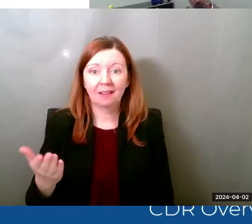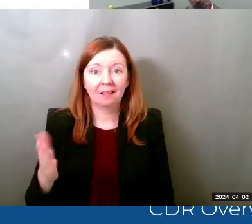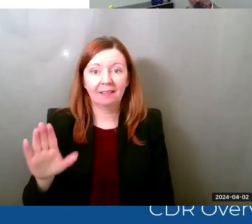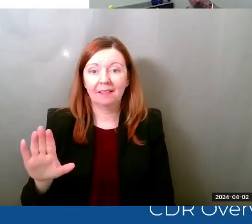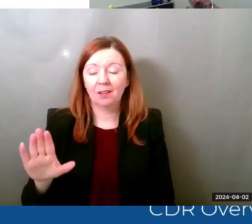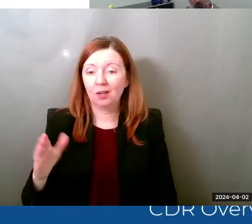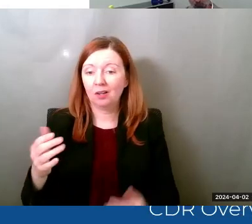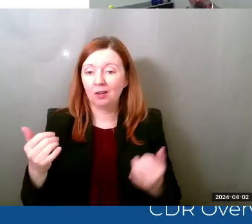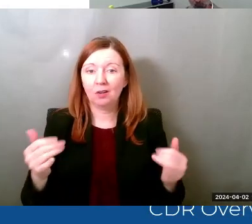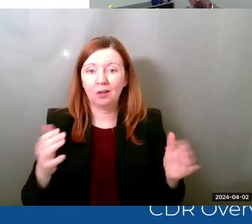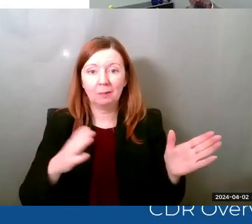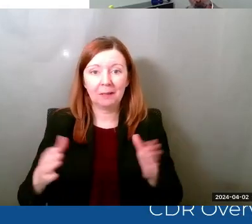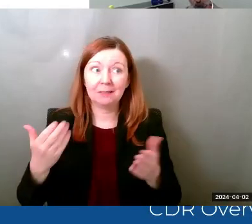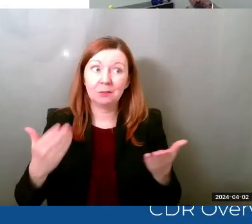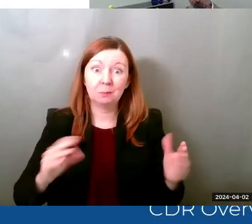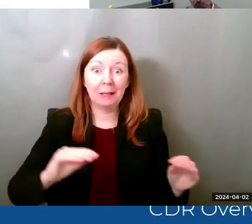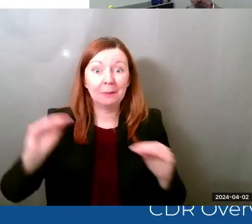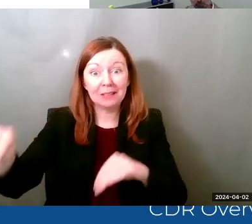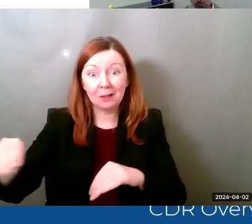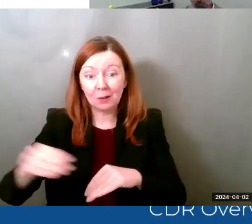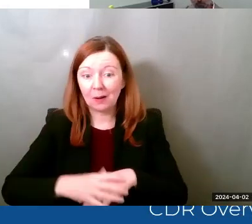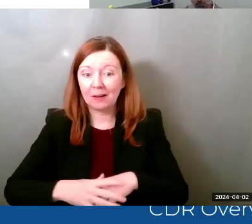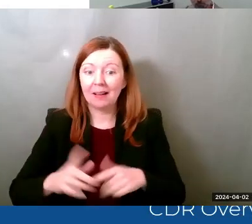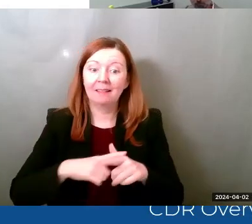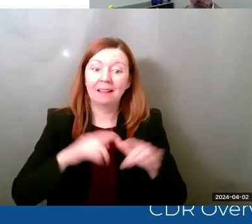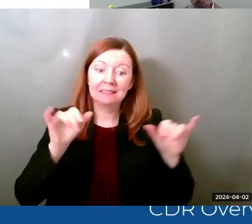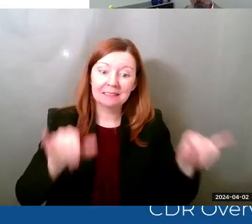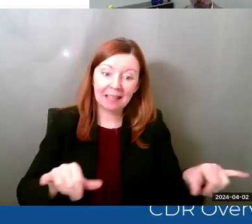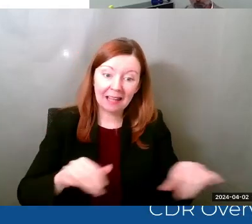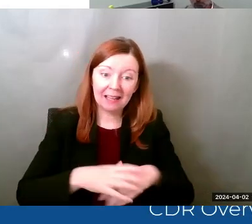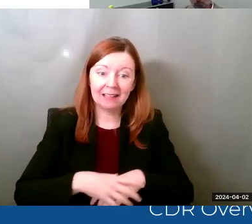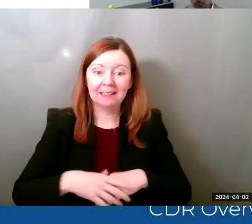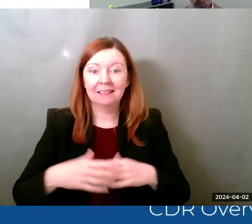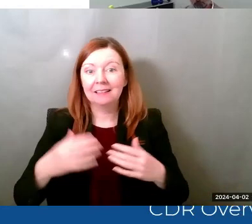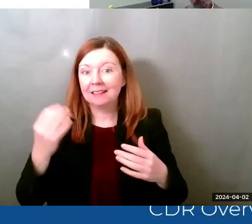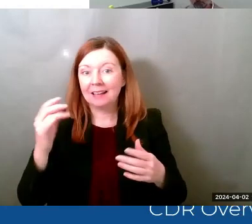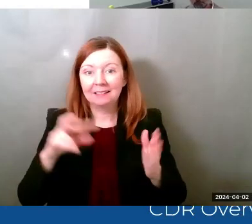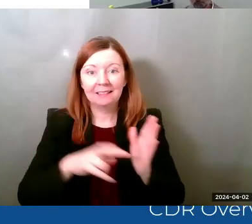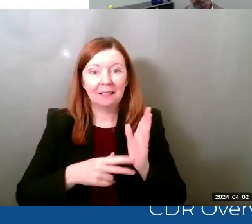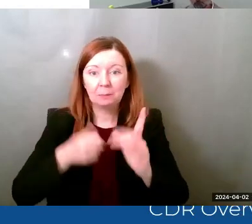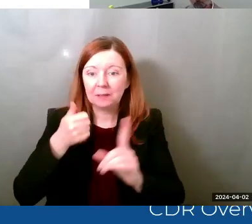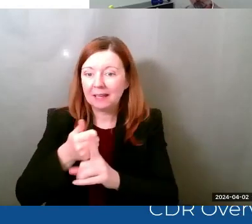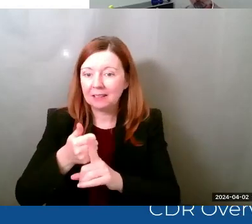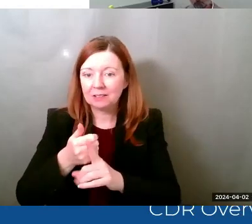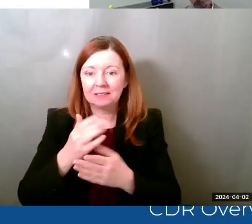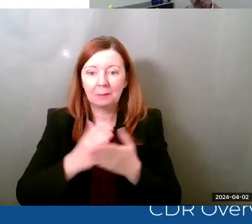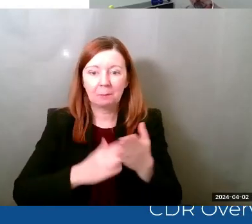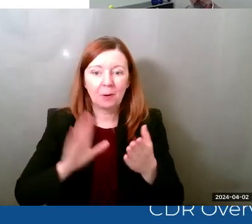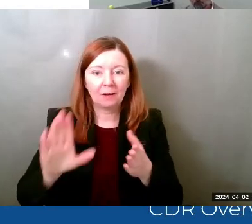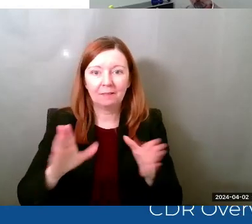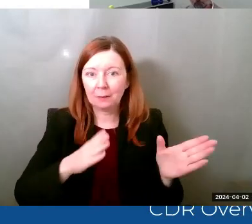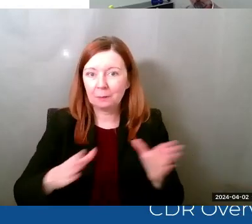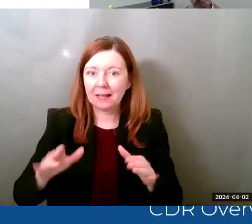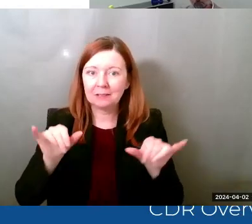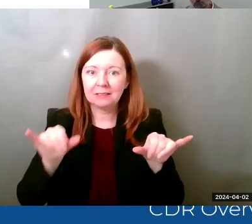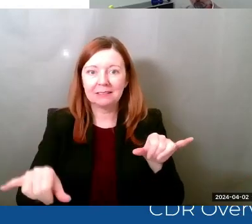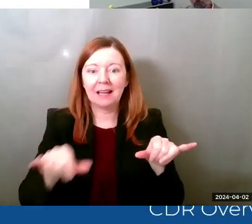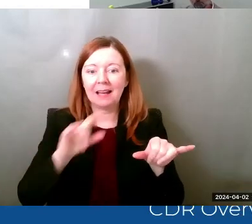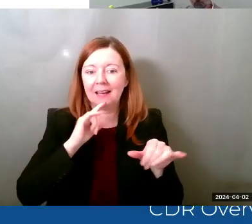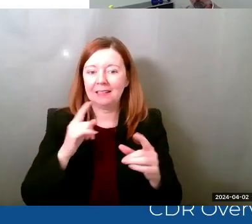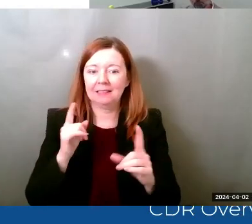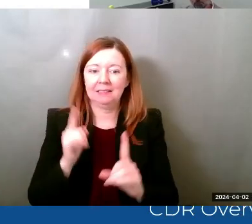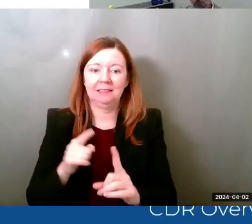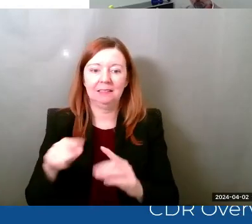plans to maybe relocate then stay, and the implications that part of their plans to stay are